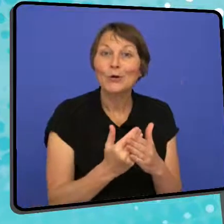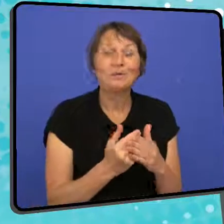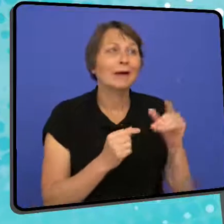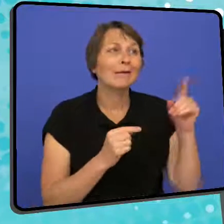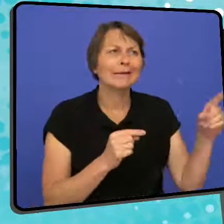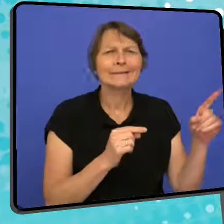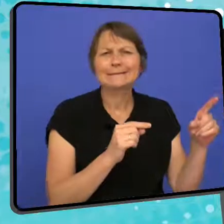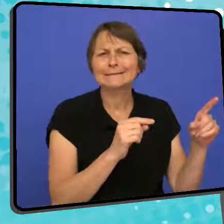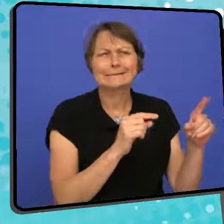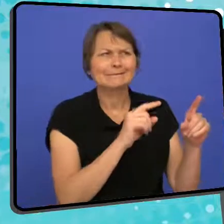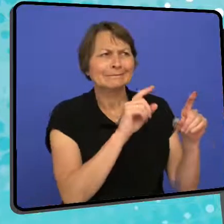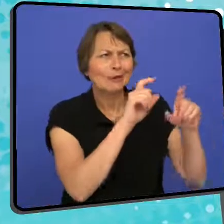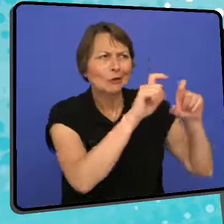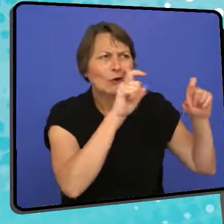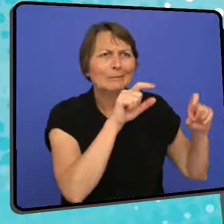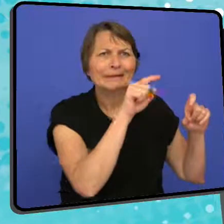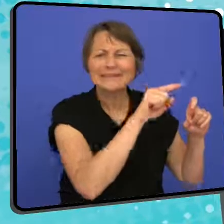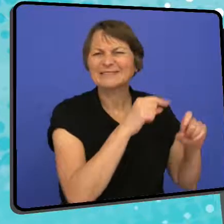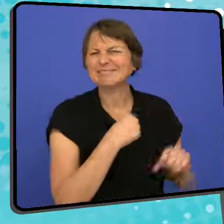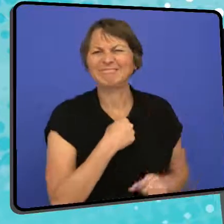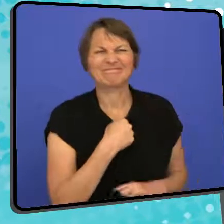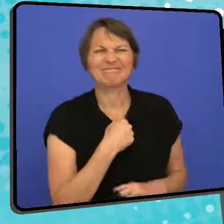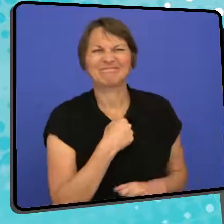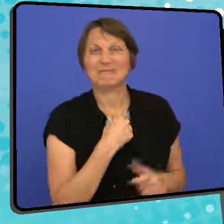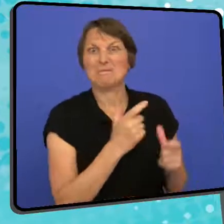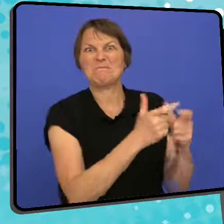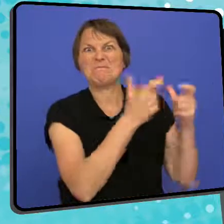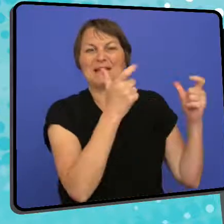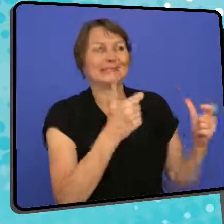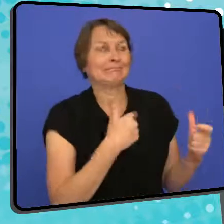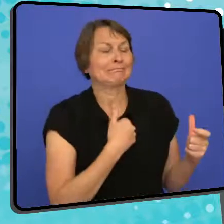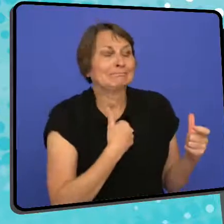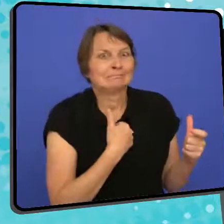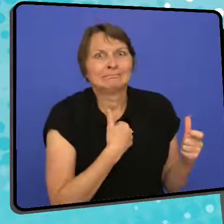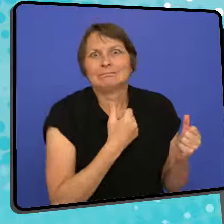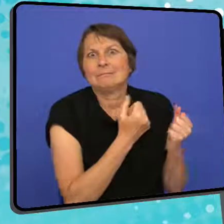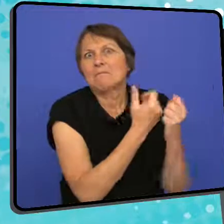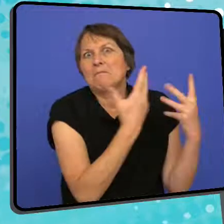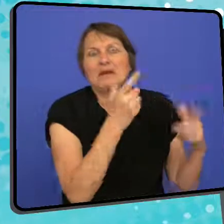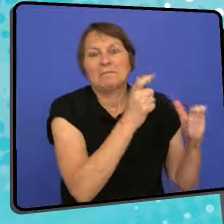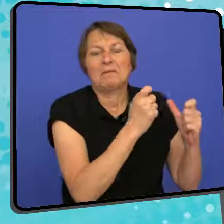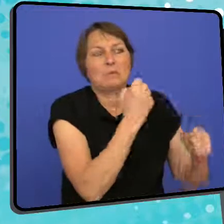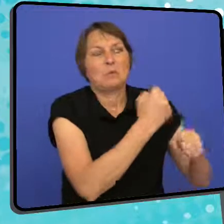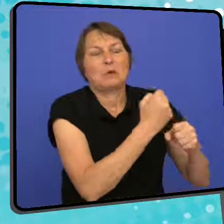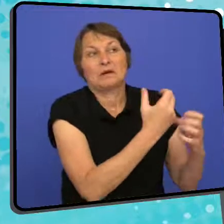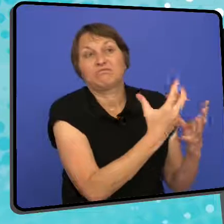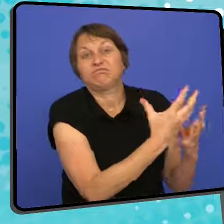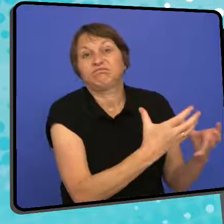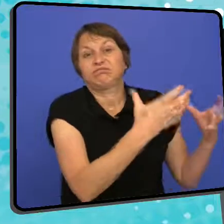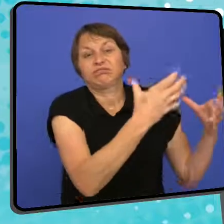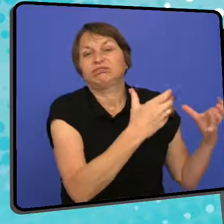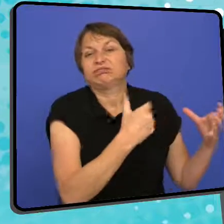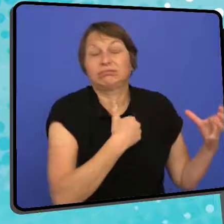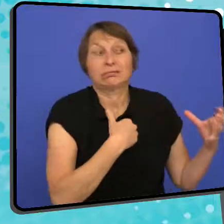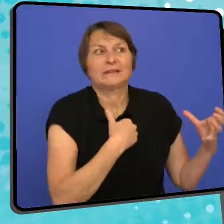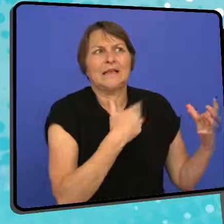these enormous firms that have hundreds of thousands of employees and who are really data